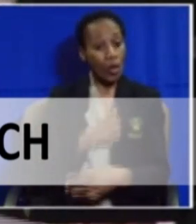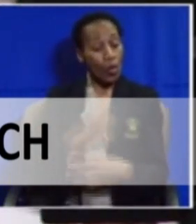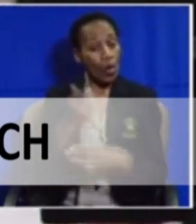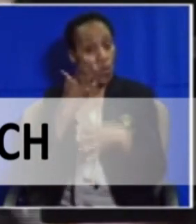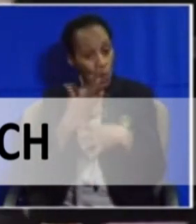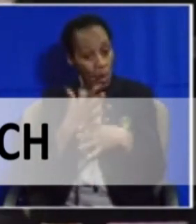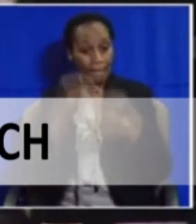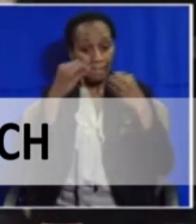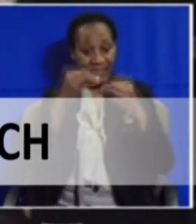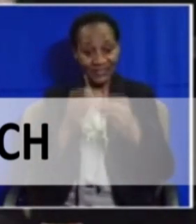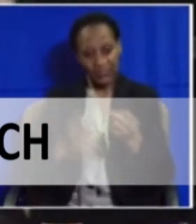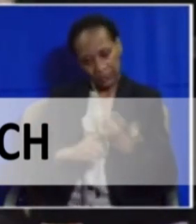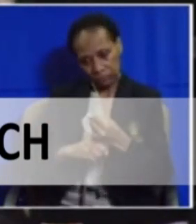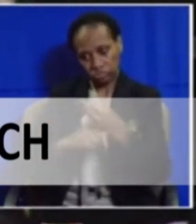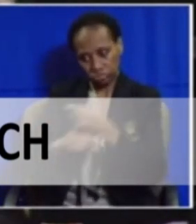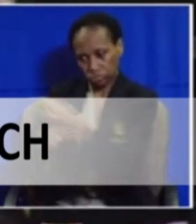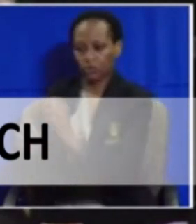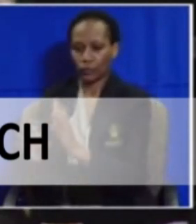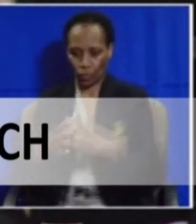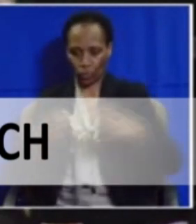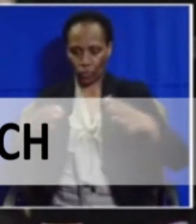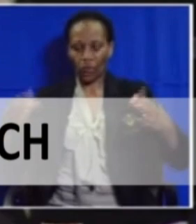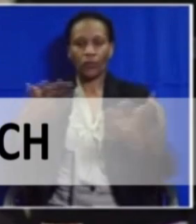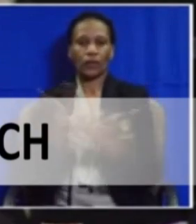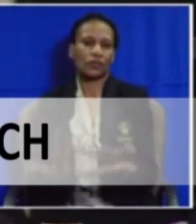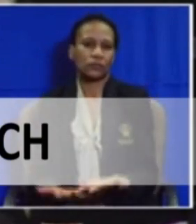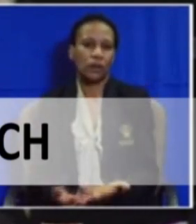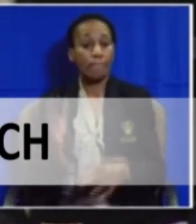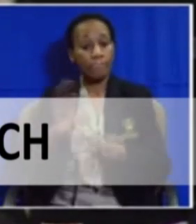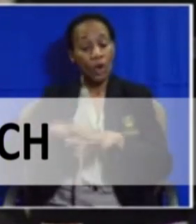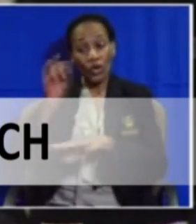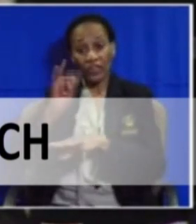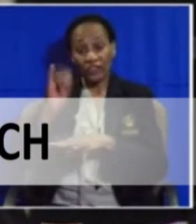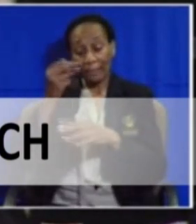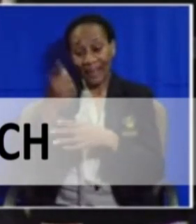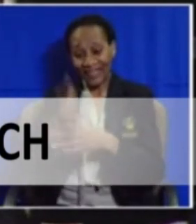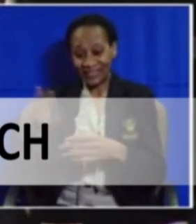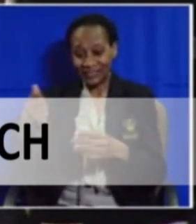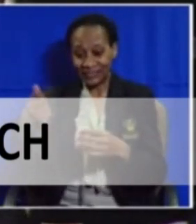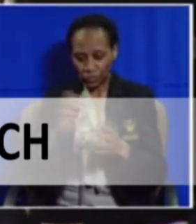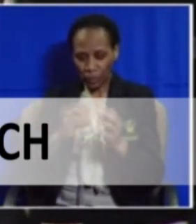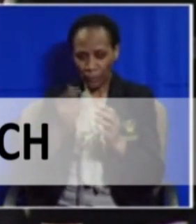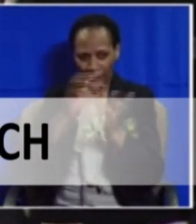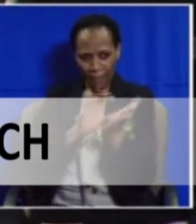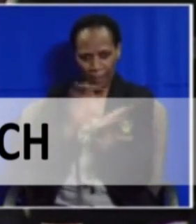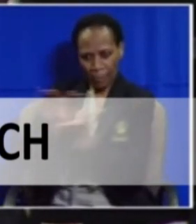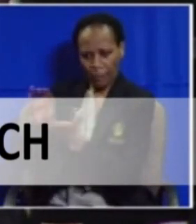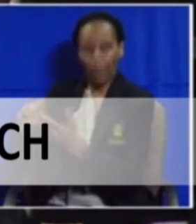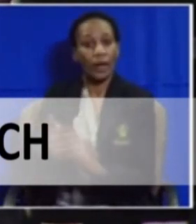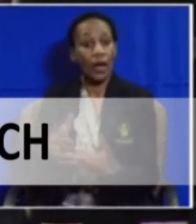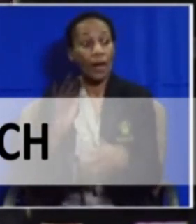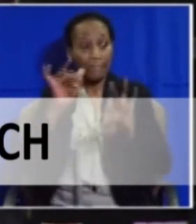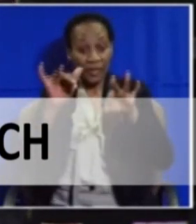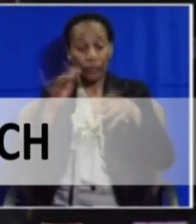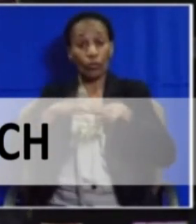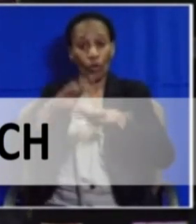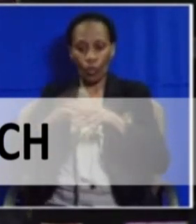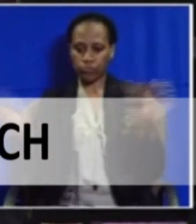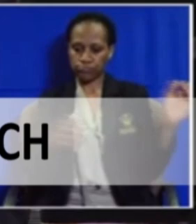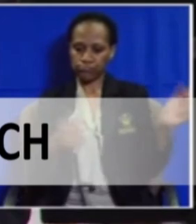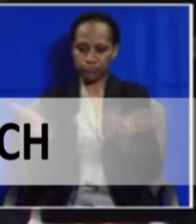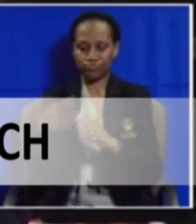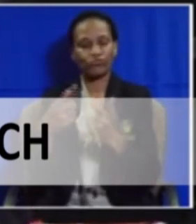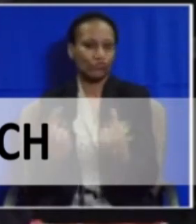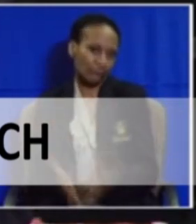business to grow, increase investment, and employ more people. As announced in the